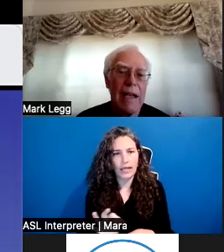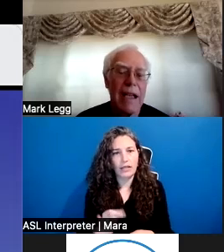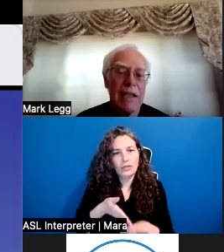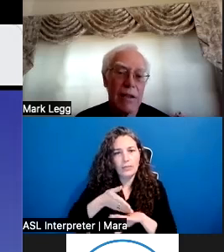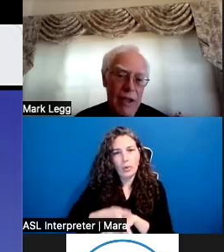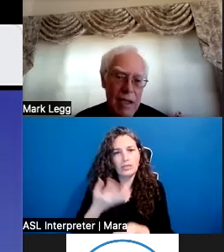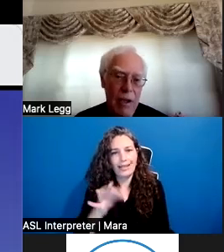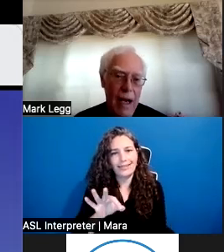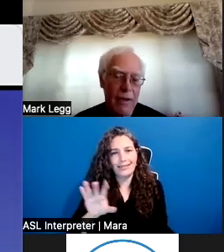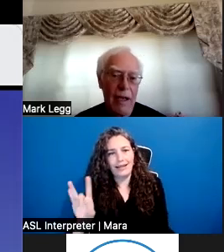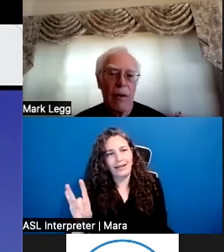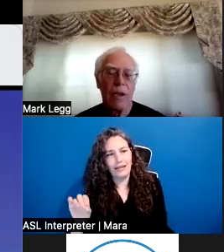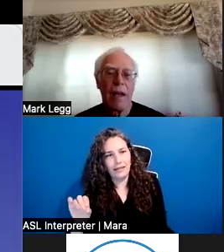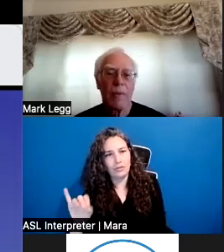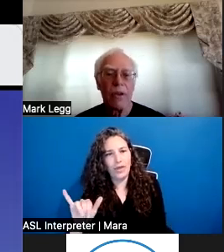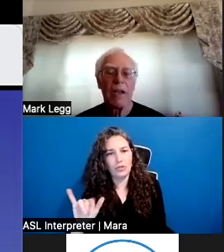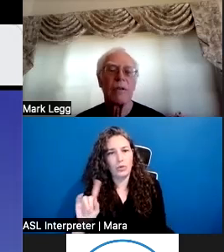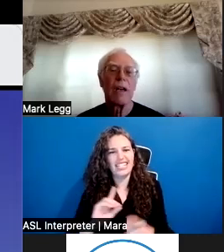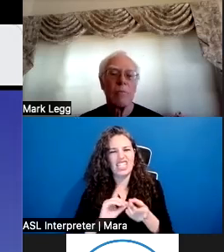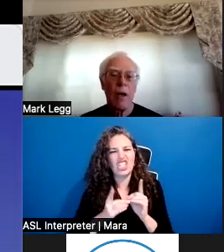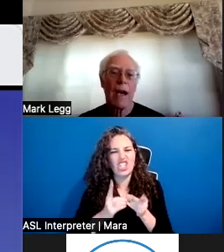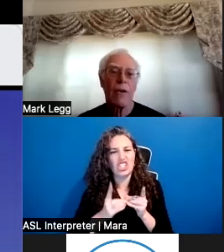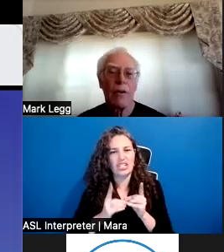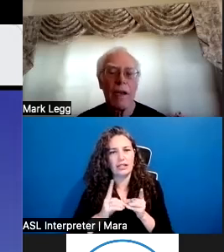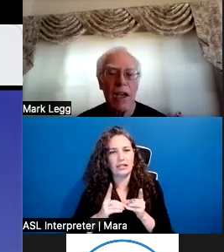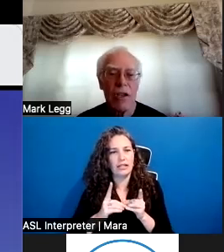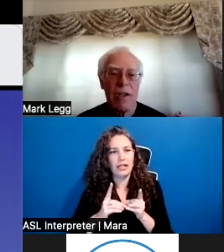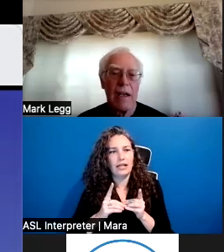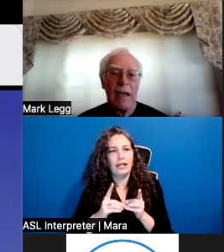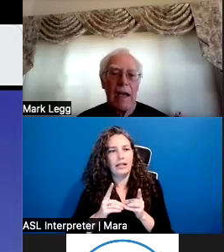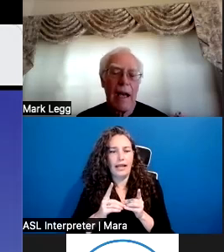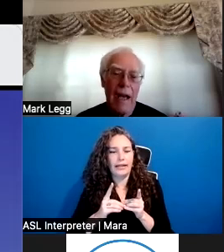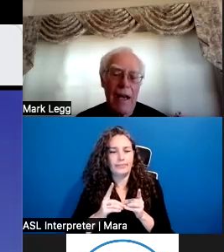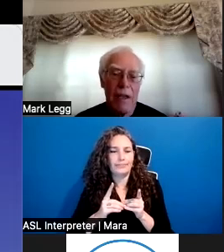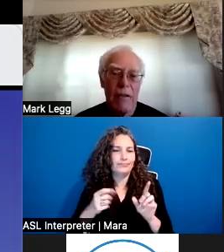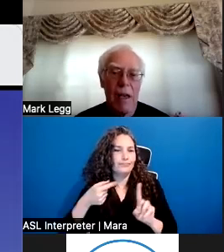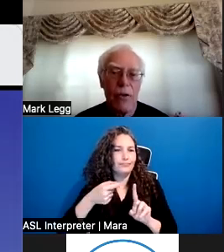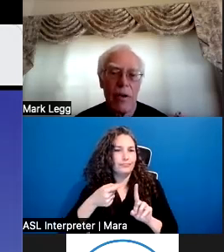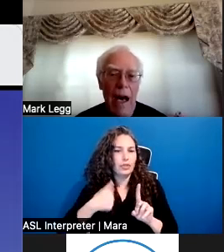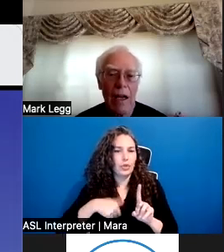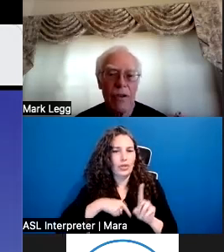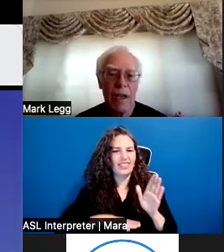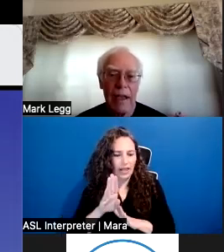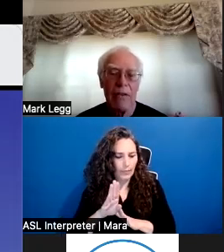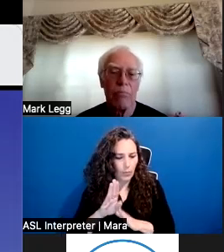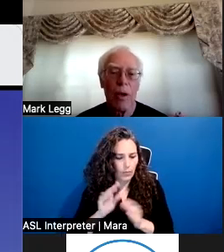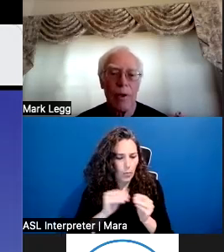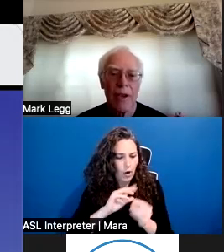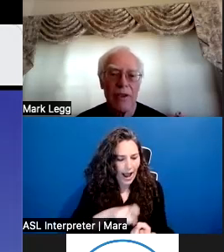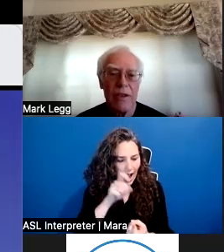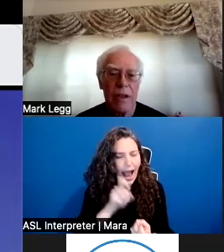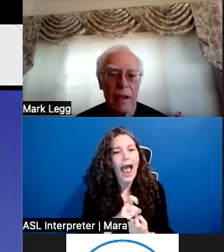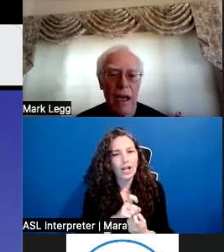when digital seismographs were developed, so you can do much more accurate locations. And then as we develop newer models, you can get even